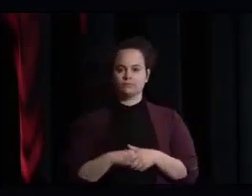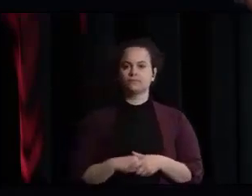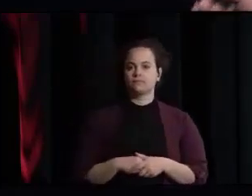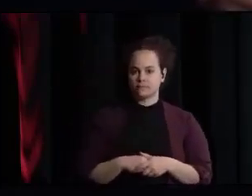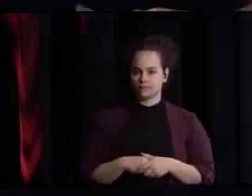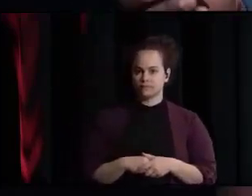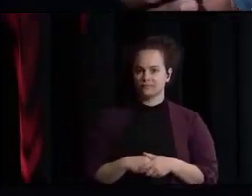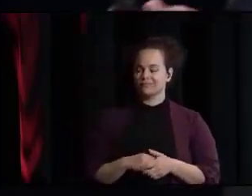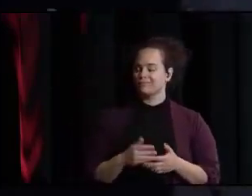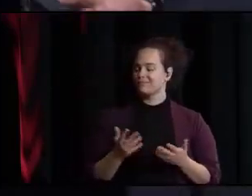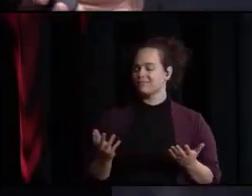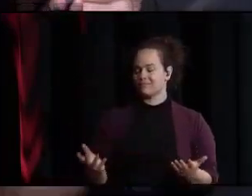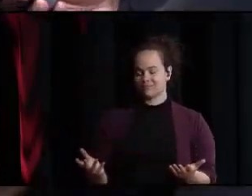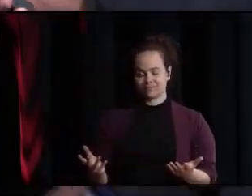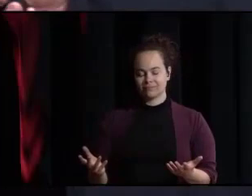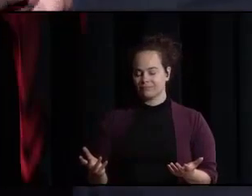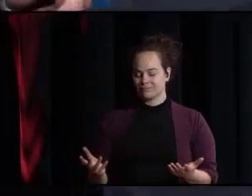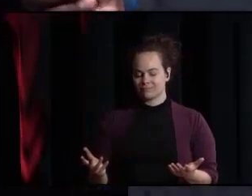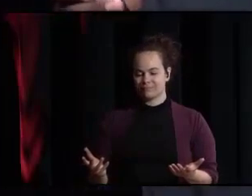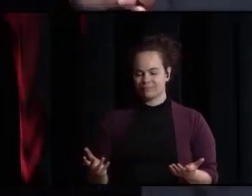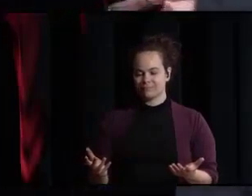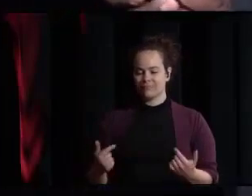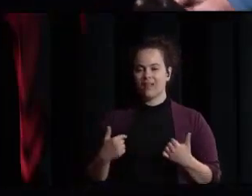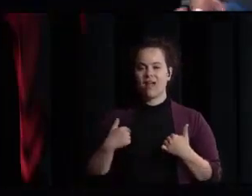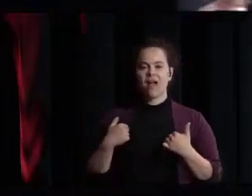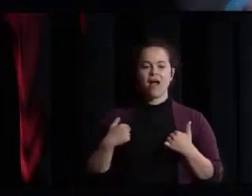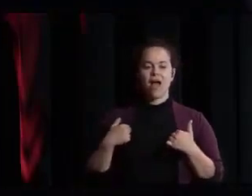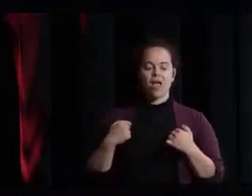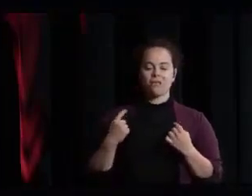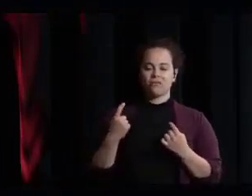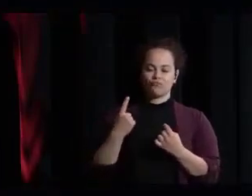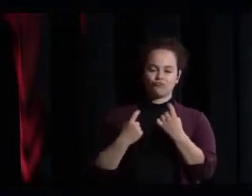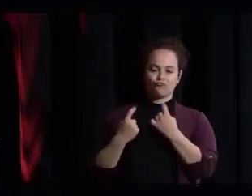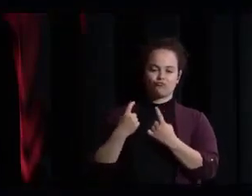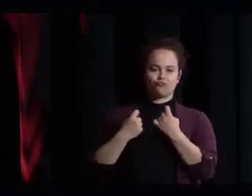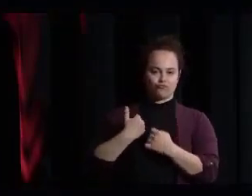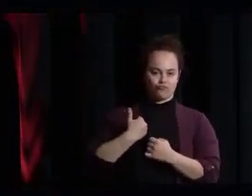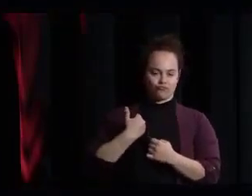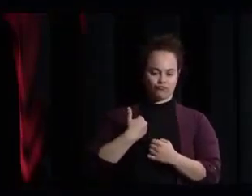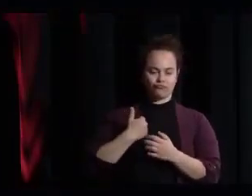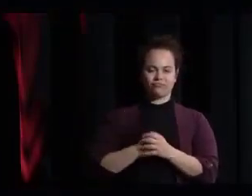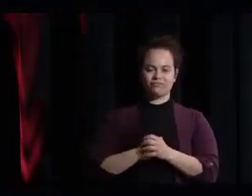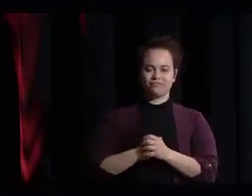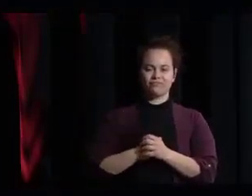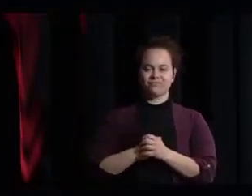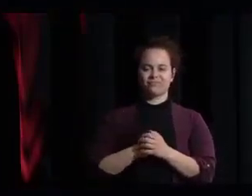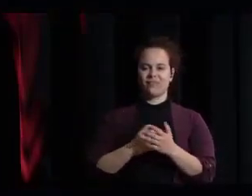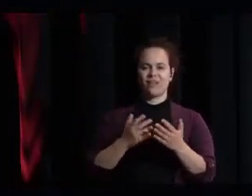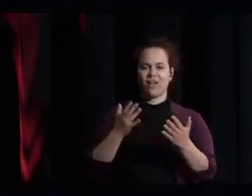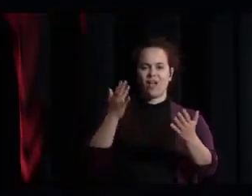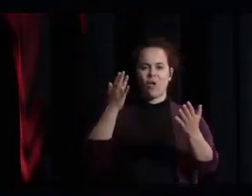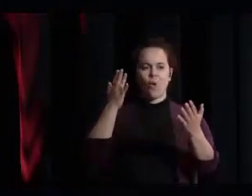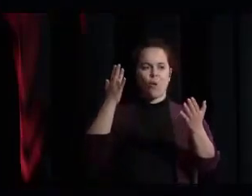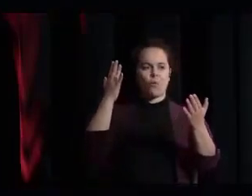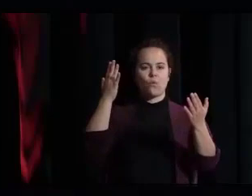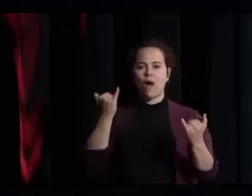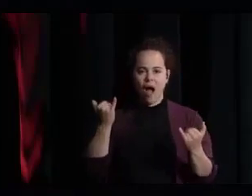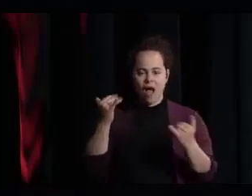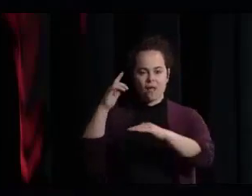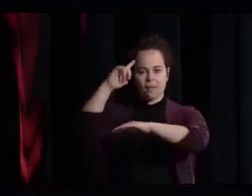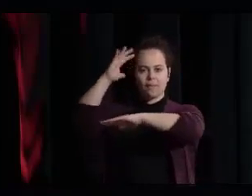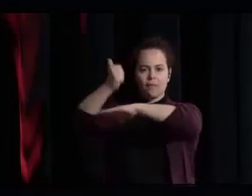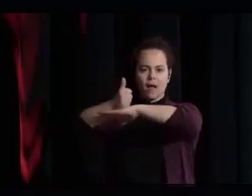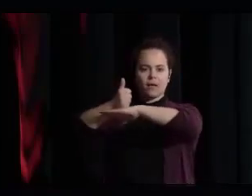This is all well and good. I started to ask myself the question, but why do we have bias in the first